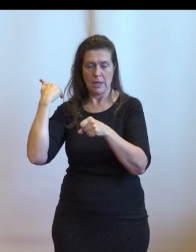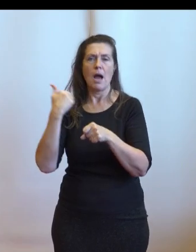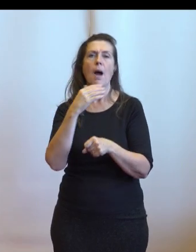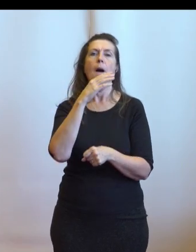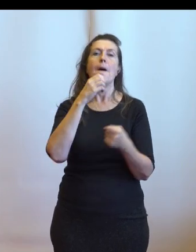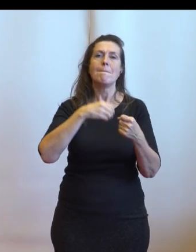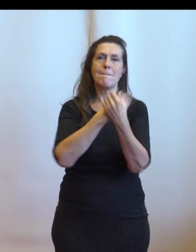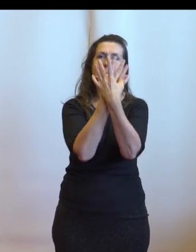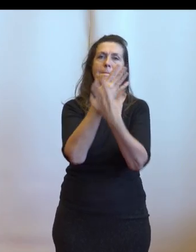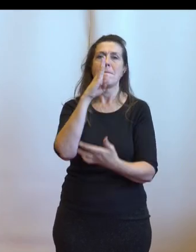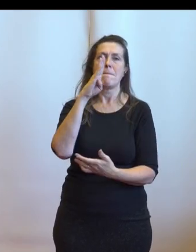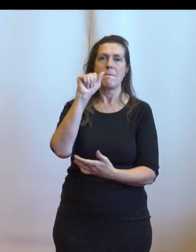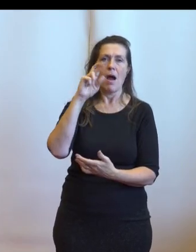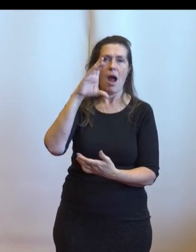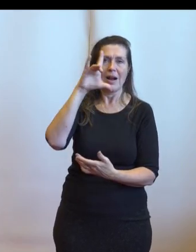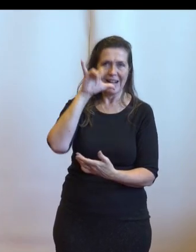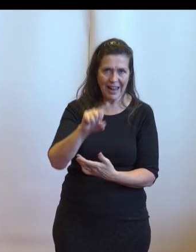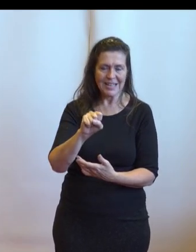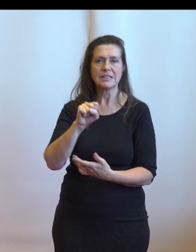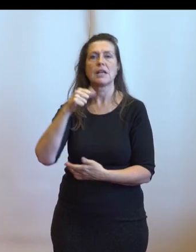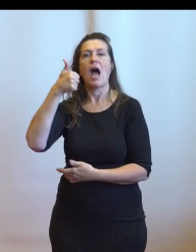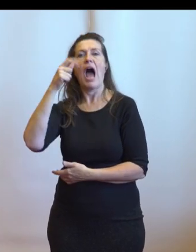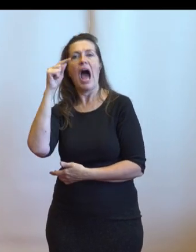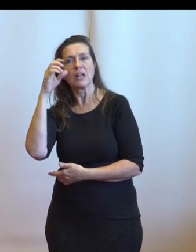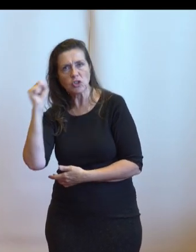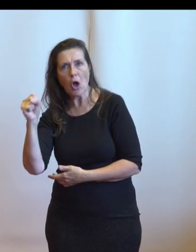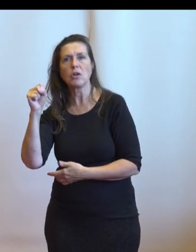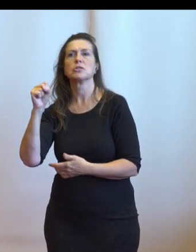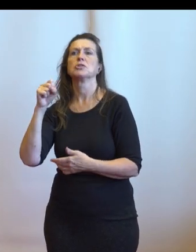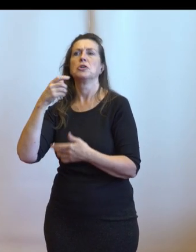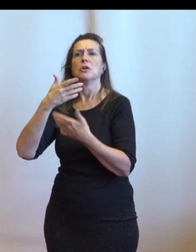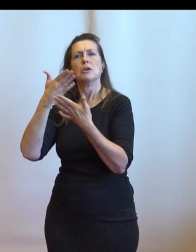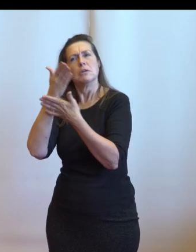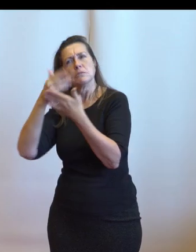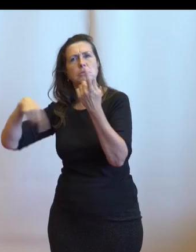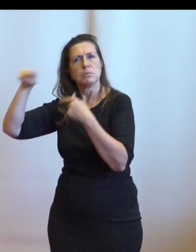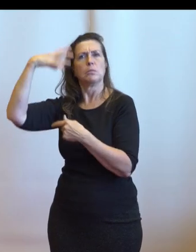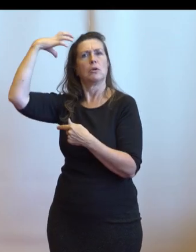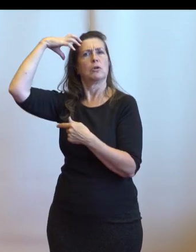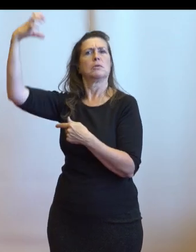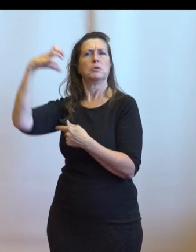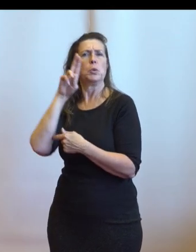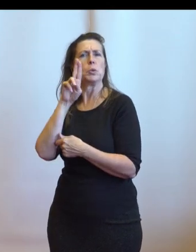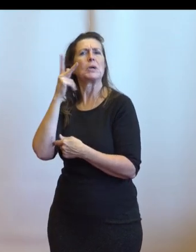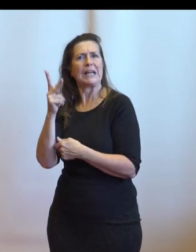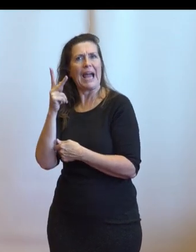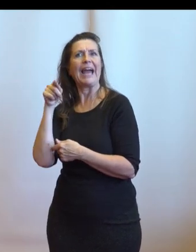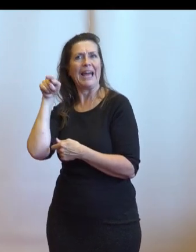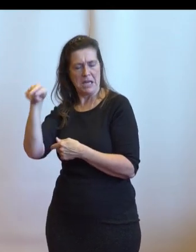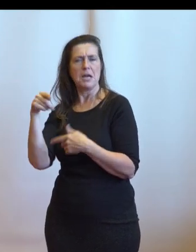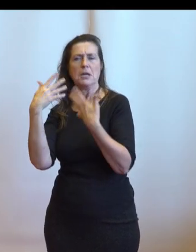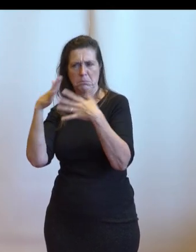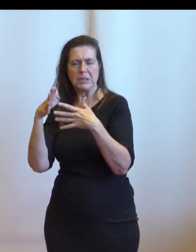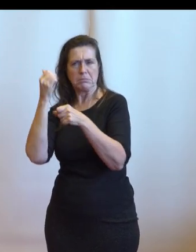Atos, KPMG, some other banks, some government departments were involved in reshaping it and making sure it would work for a number